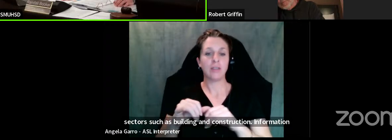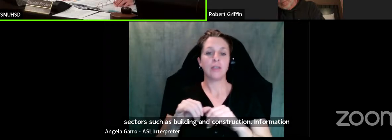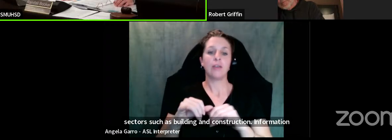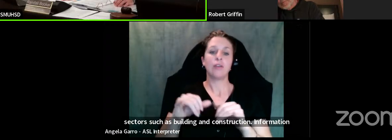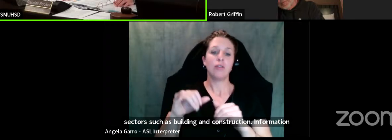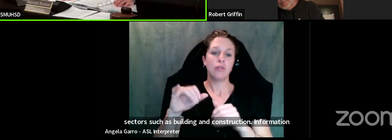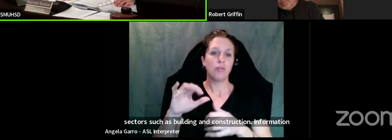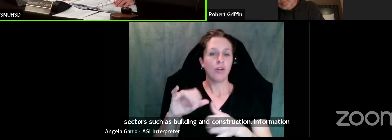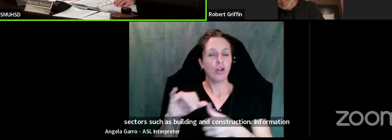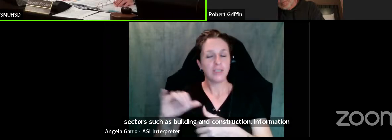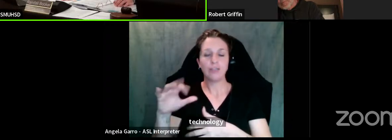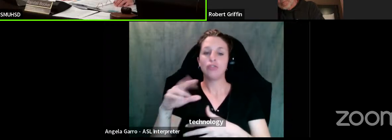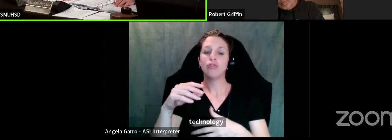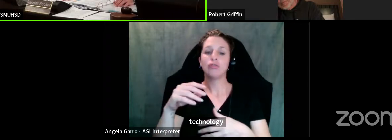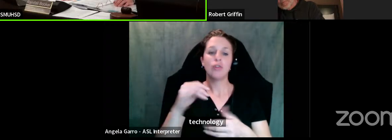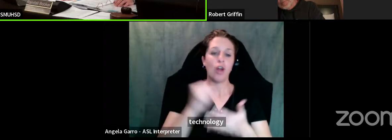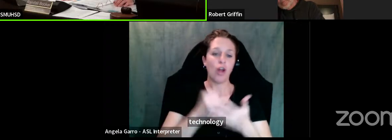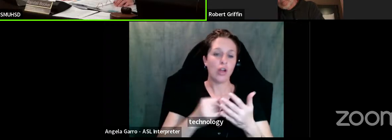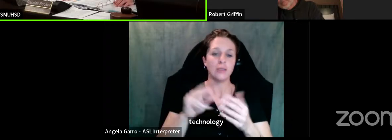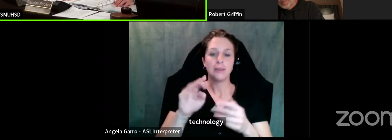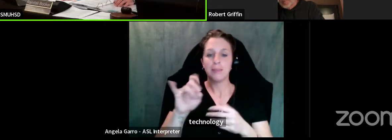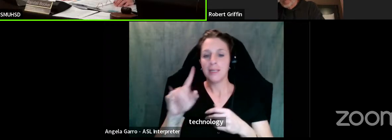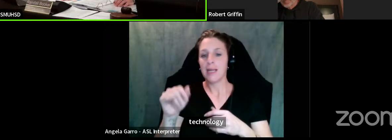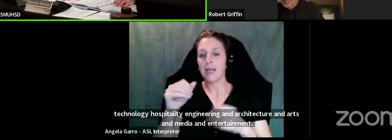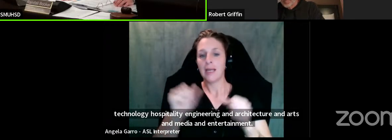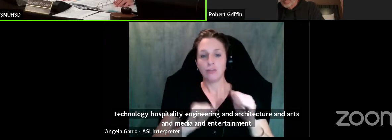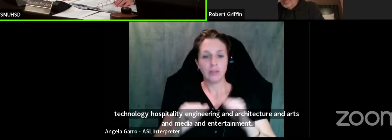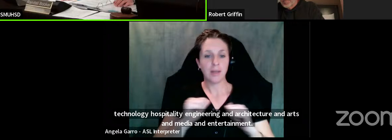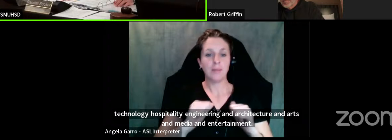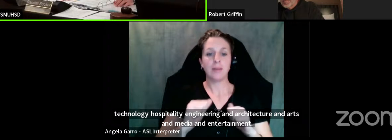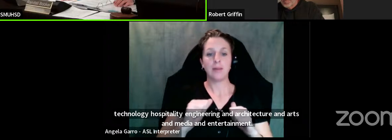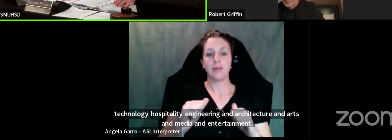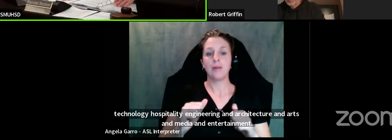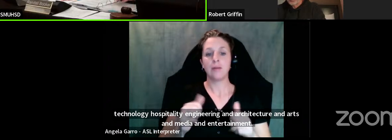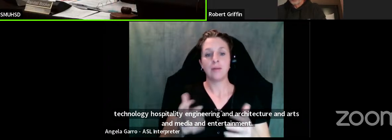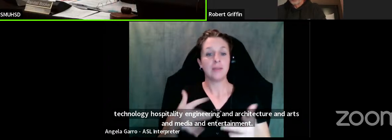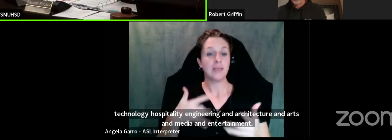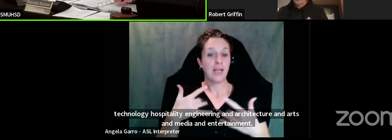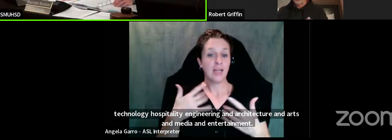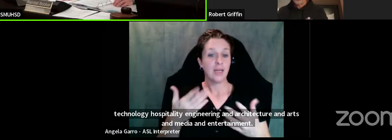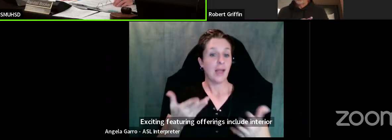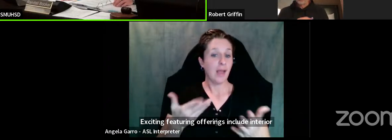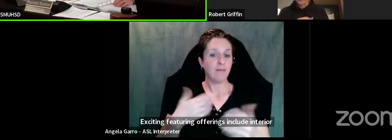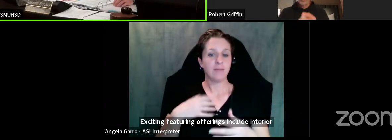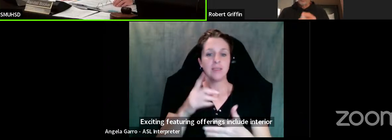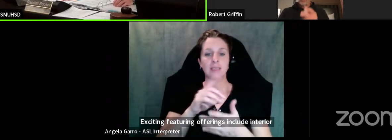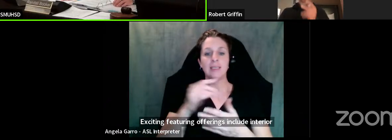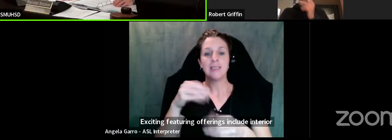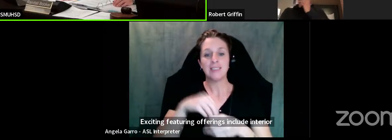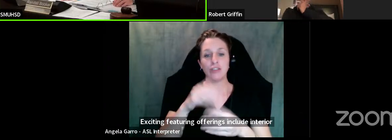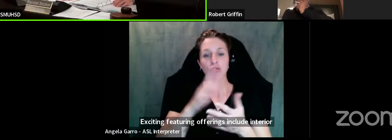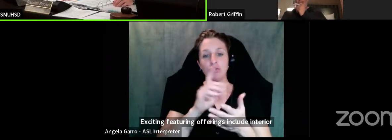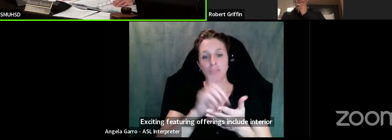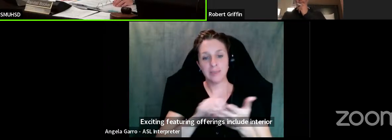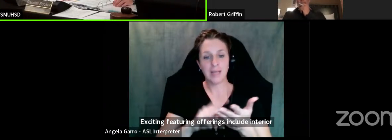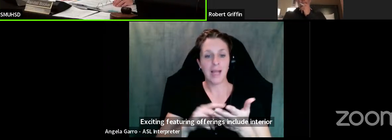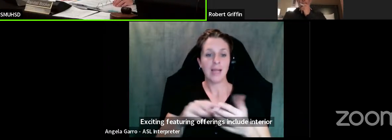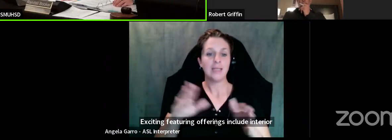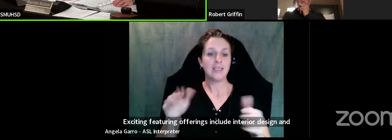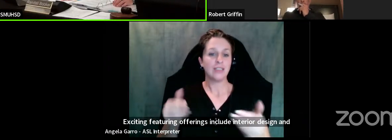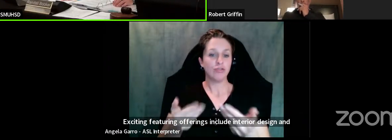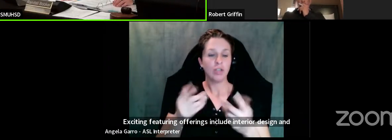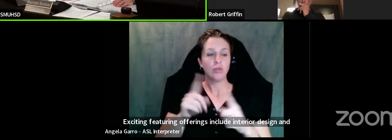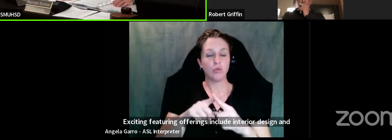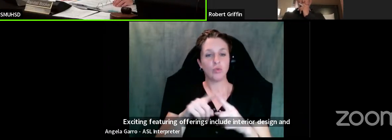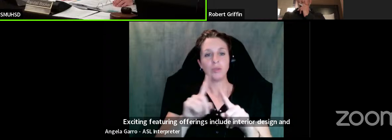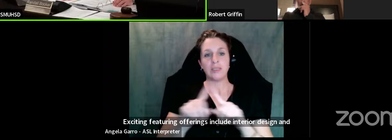and arts and media and entertainment. Exciting futuring offerings include interior design and introduction to the trades. And for